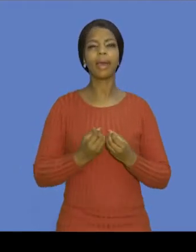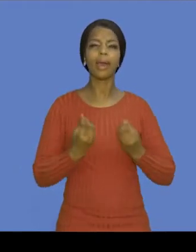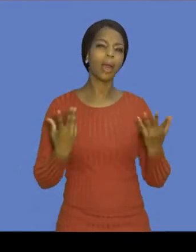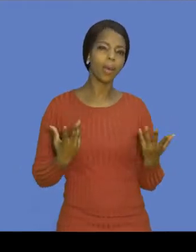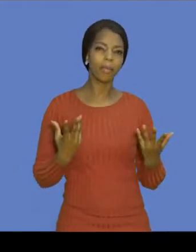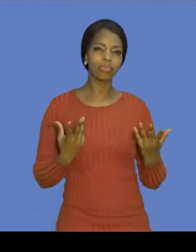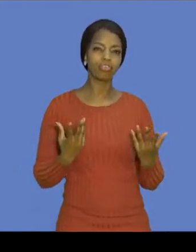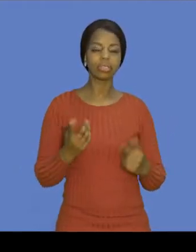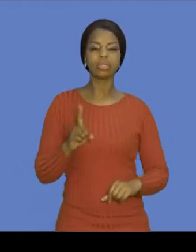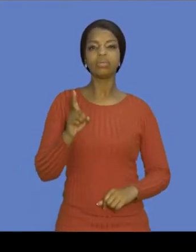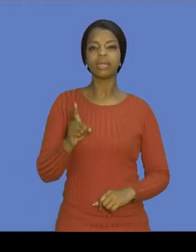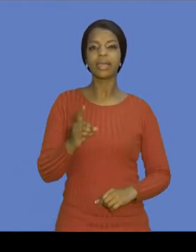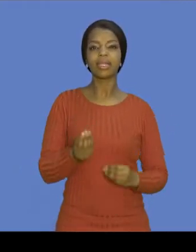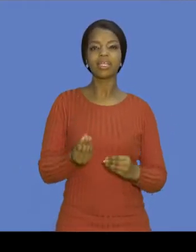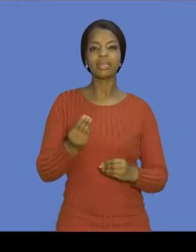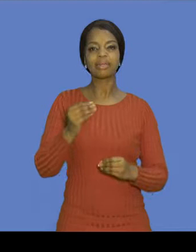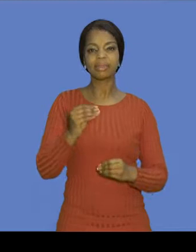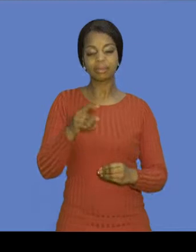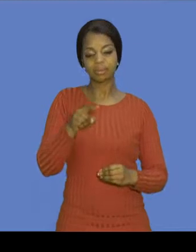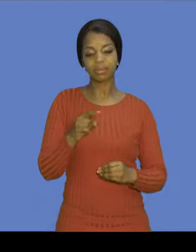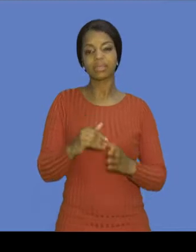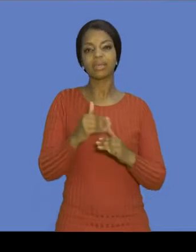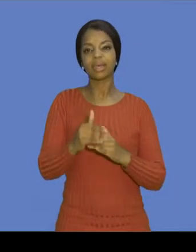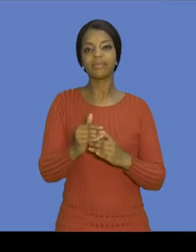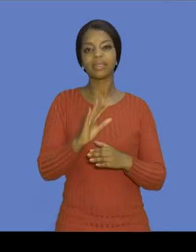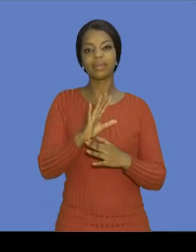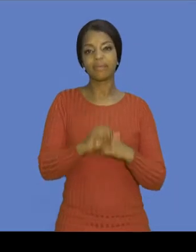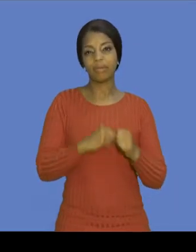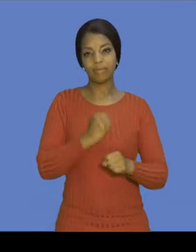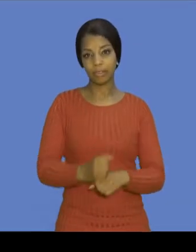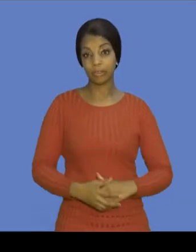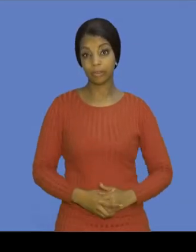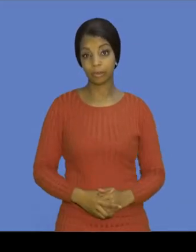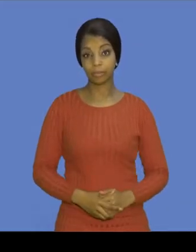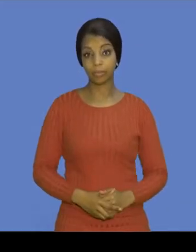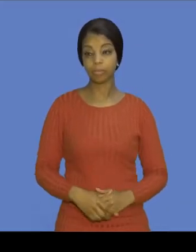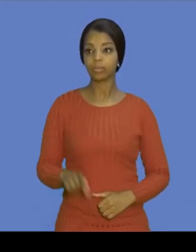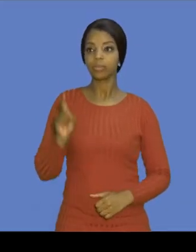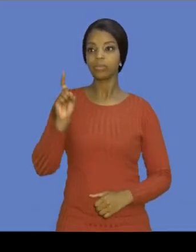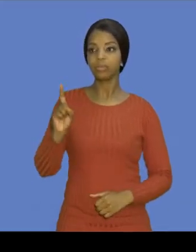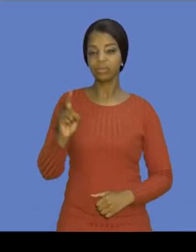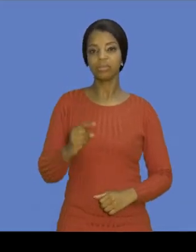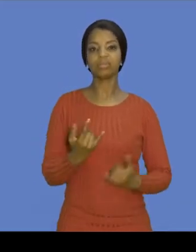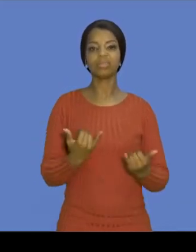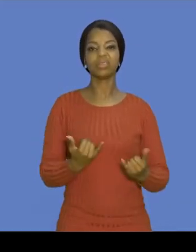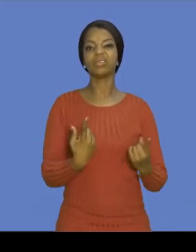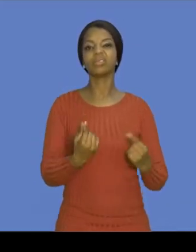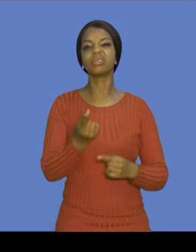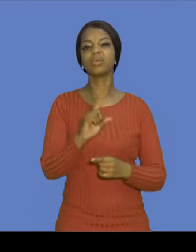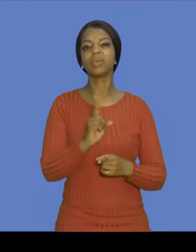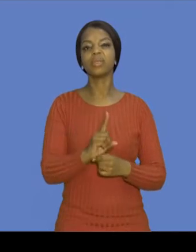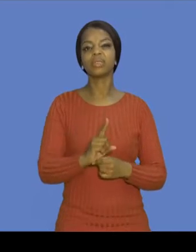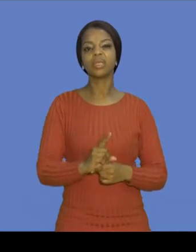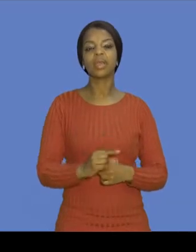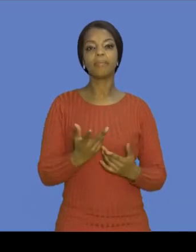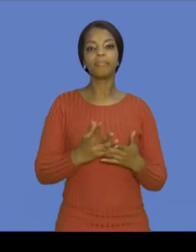interest will Tshepo earn after the 5 years, right? So with this one, we will then go straight to the formula, because